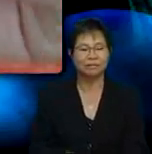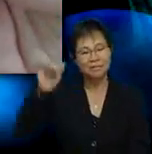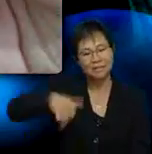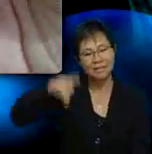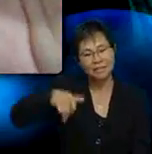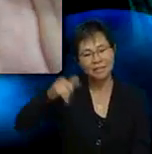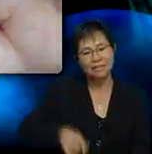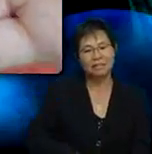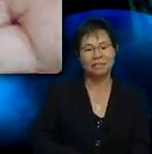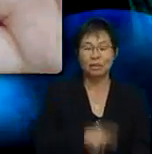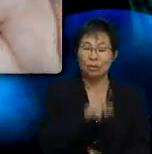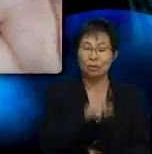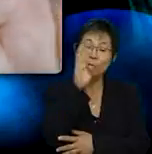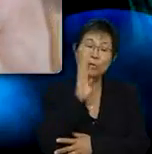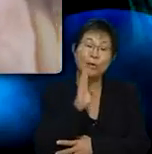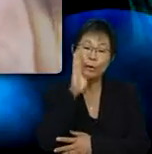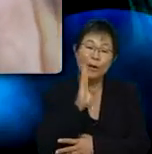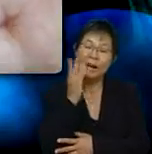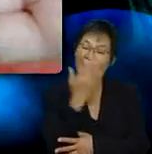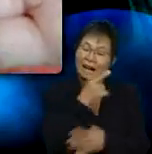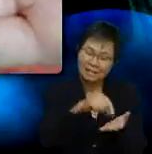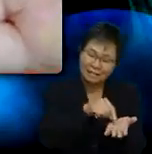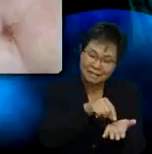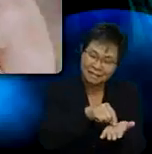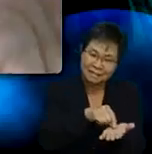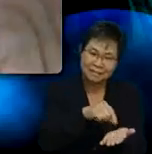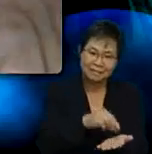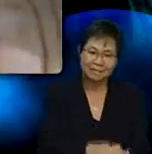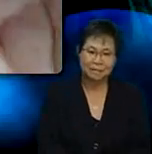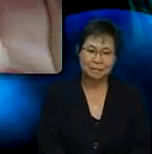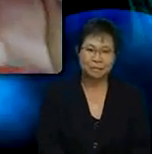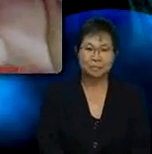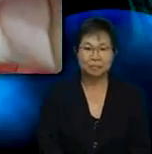Yeah, it's only one brown color seed.